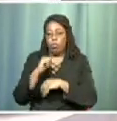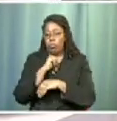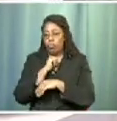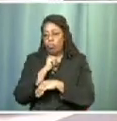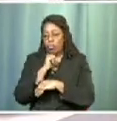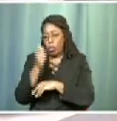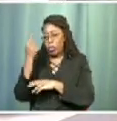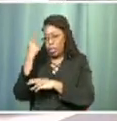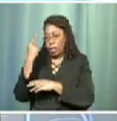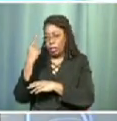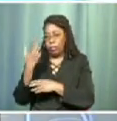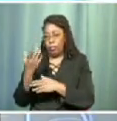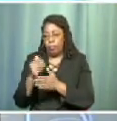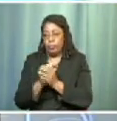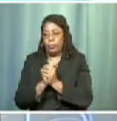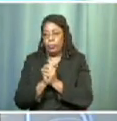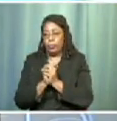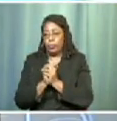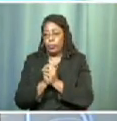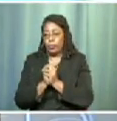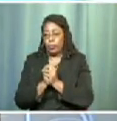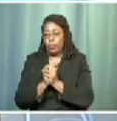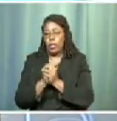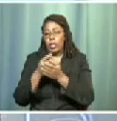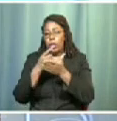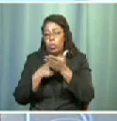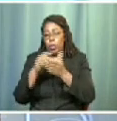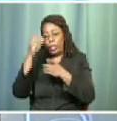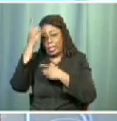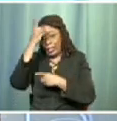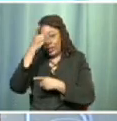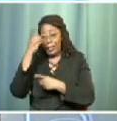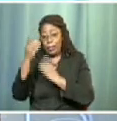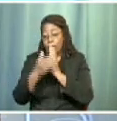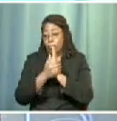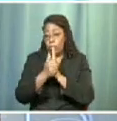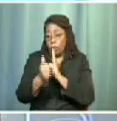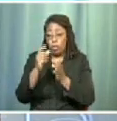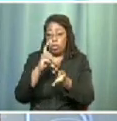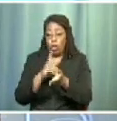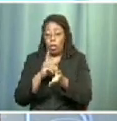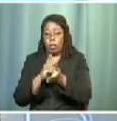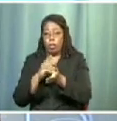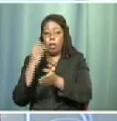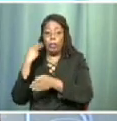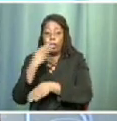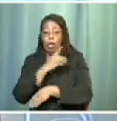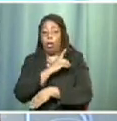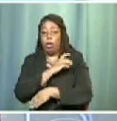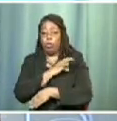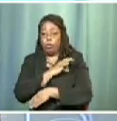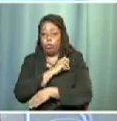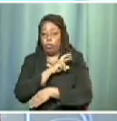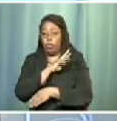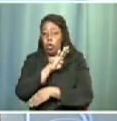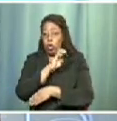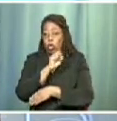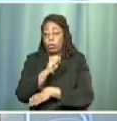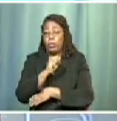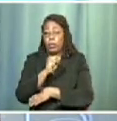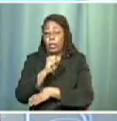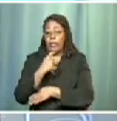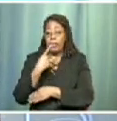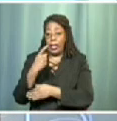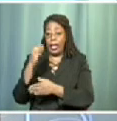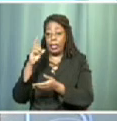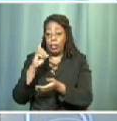at this particular time. Now, what infectious disease specialist Dr. Nakia Forbes claims the Bahamas should be concerned